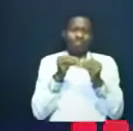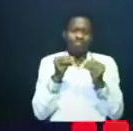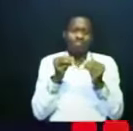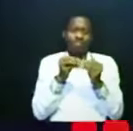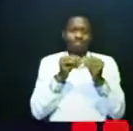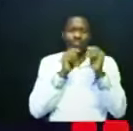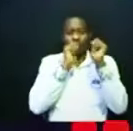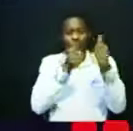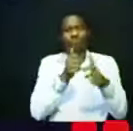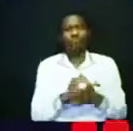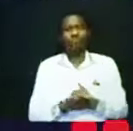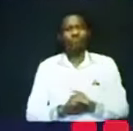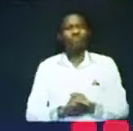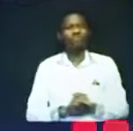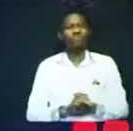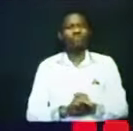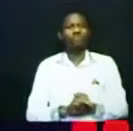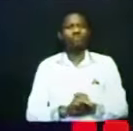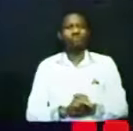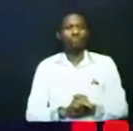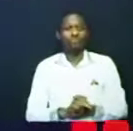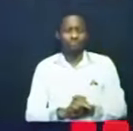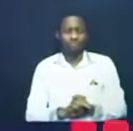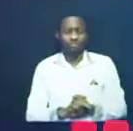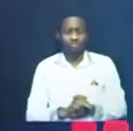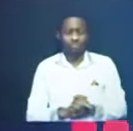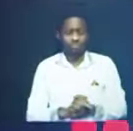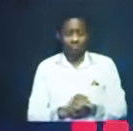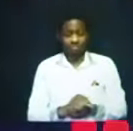Then pay attention to this verse.